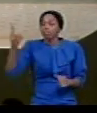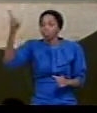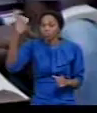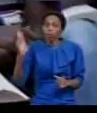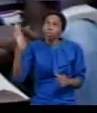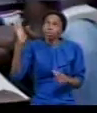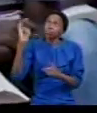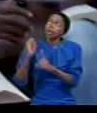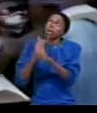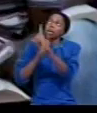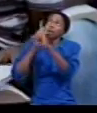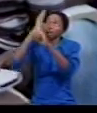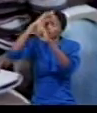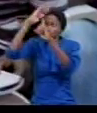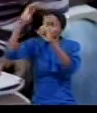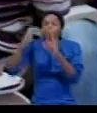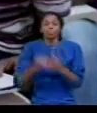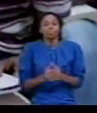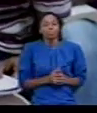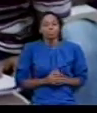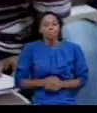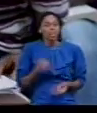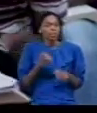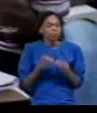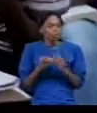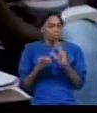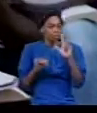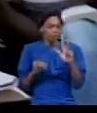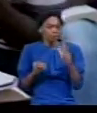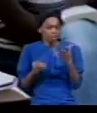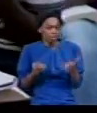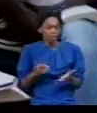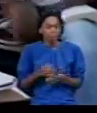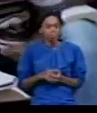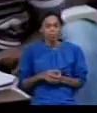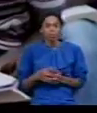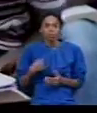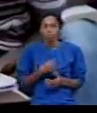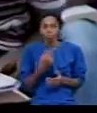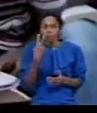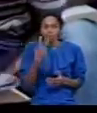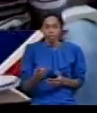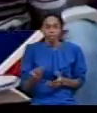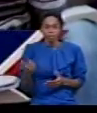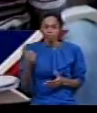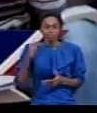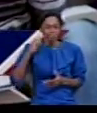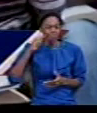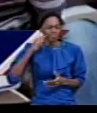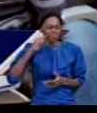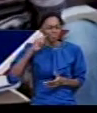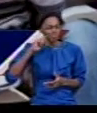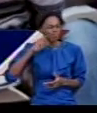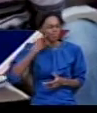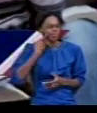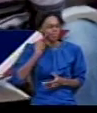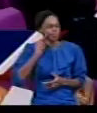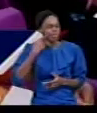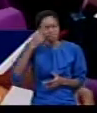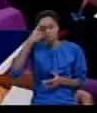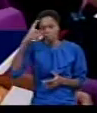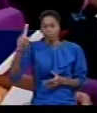at number 3 here. Number 3, we're looking at the goal for the